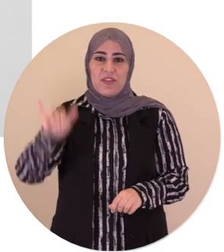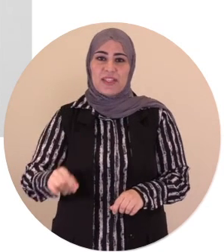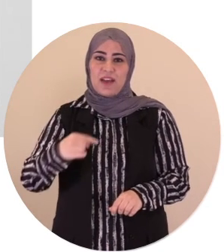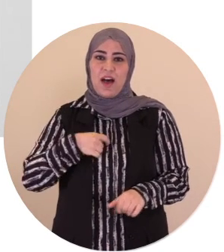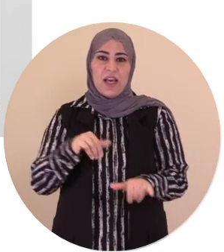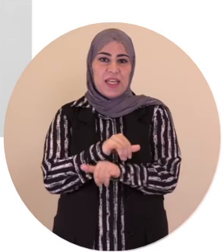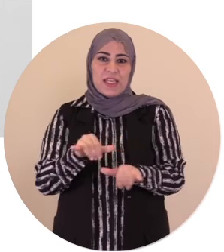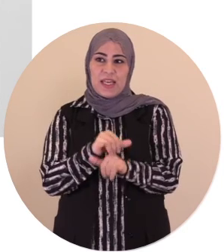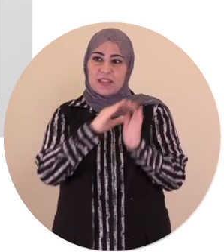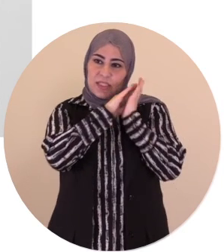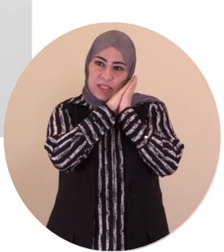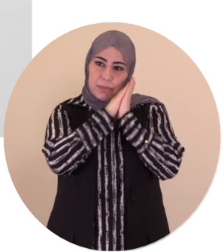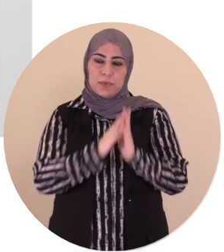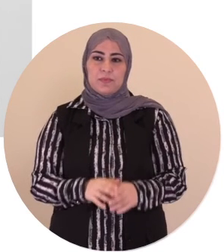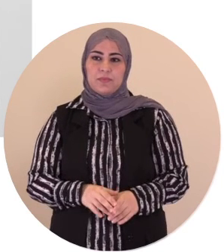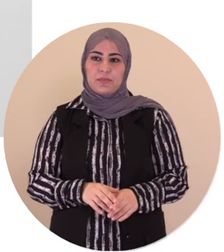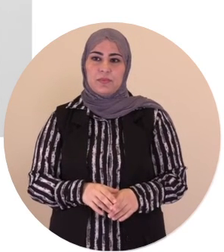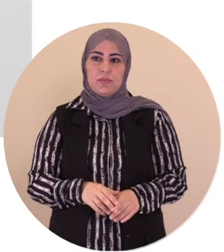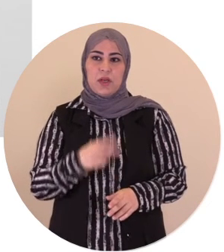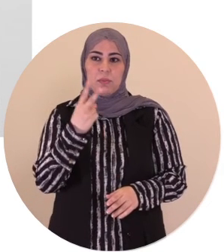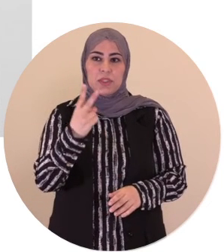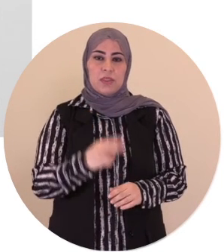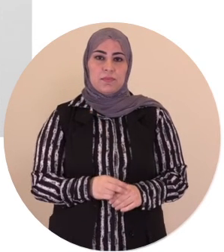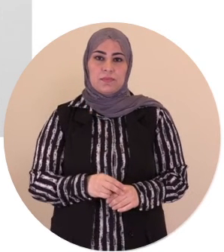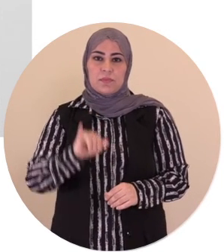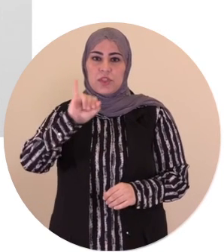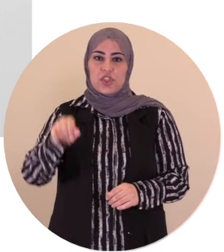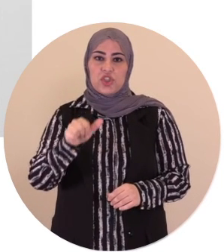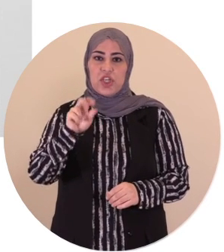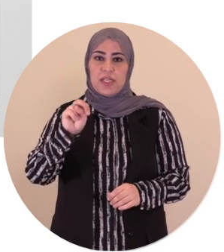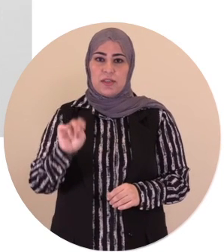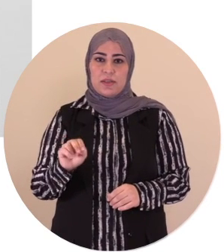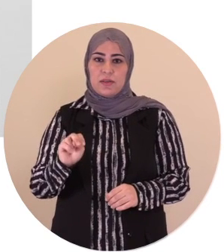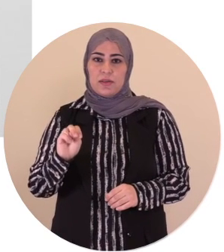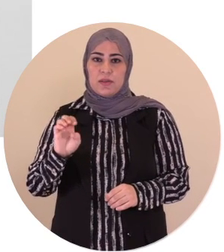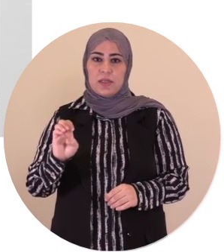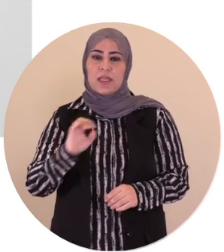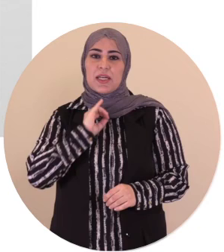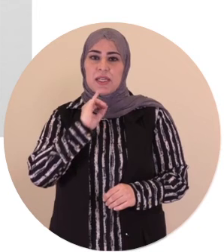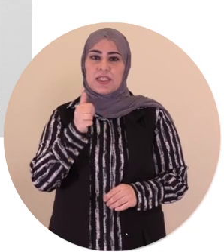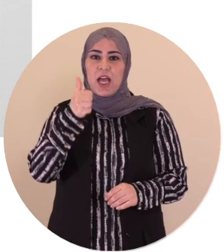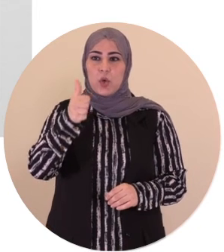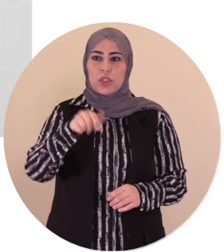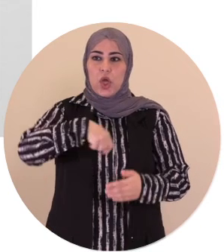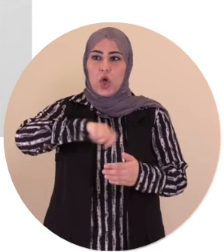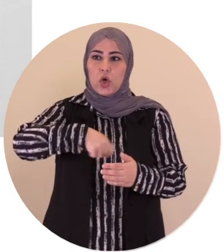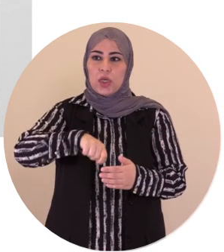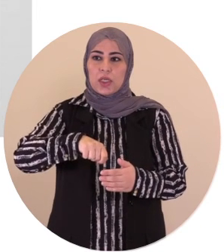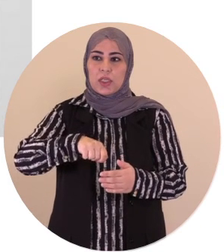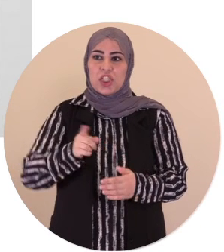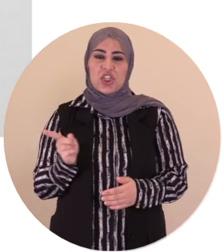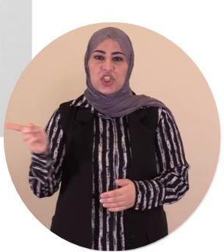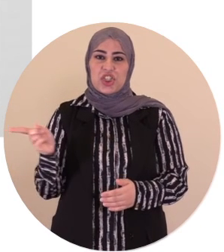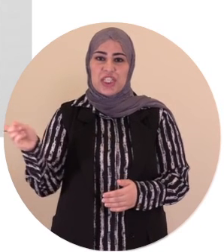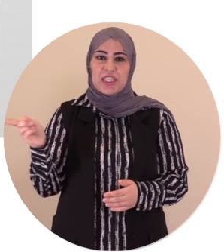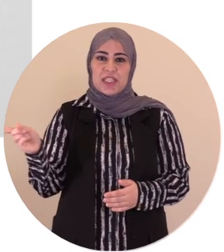sleep. Very simple. The same thing for the next one. Jane is a good cook. She's writing her own book of recipes.